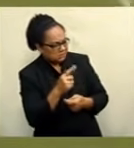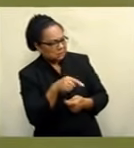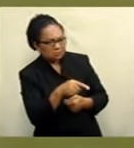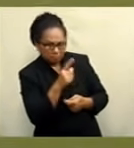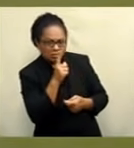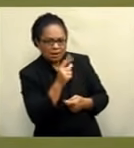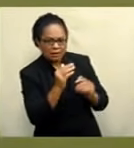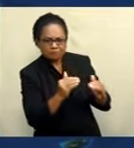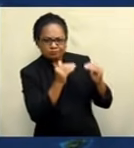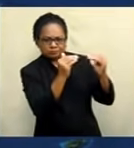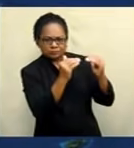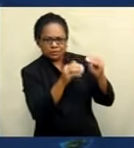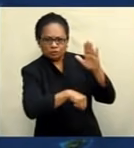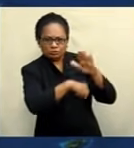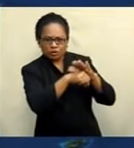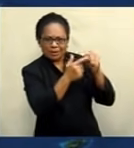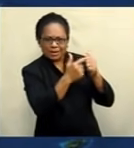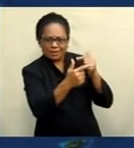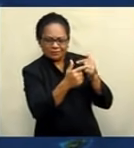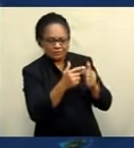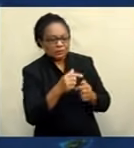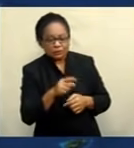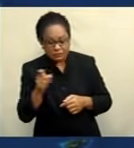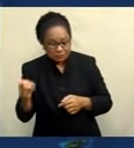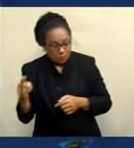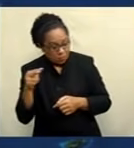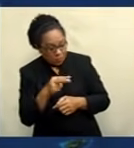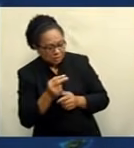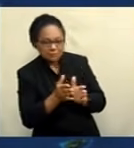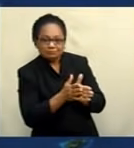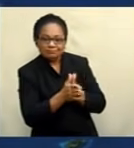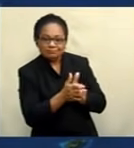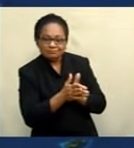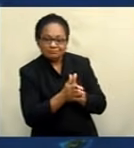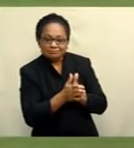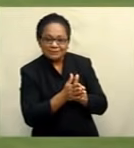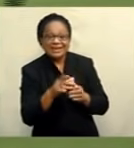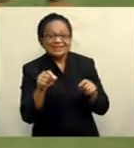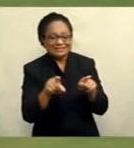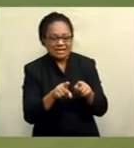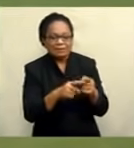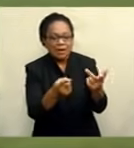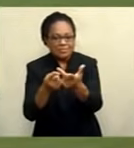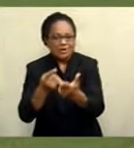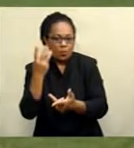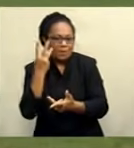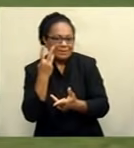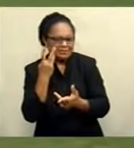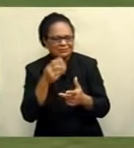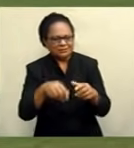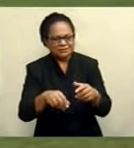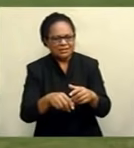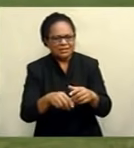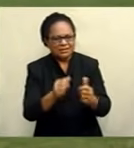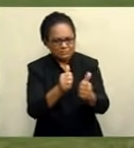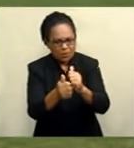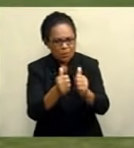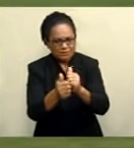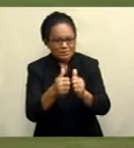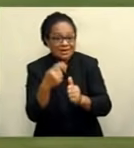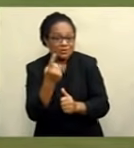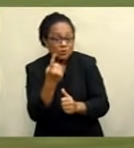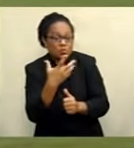and it's a motivation not only to football players but to all women and girls who would like to